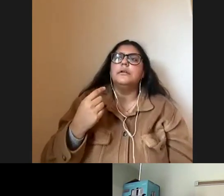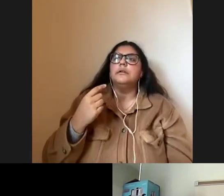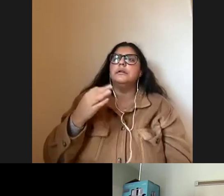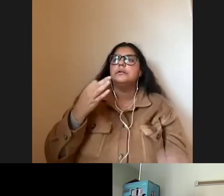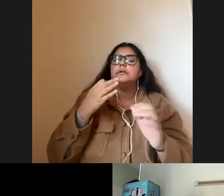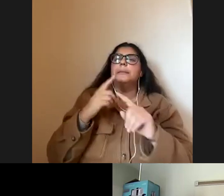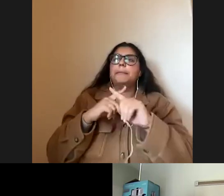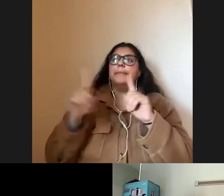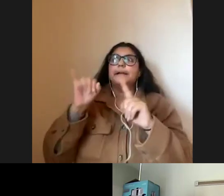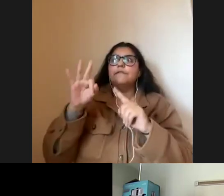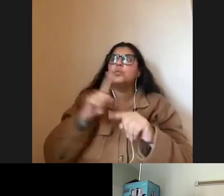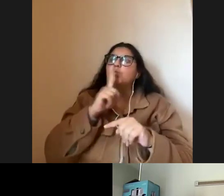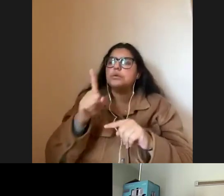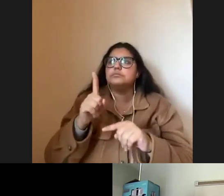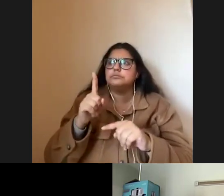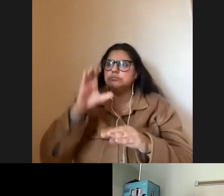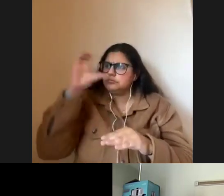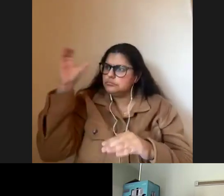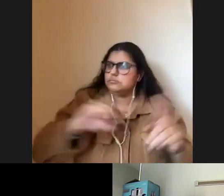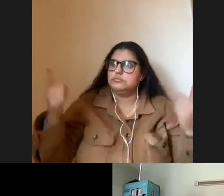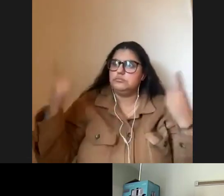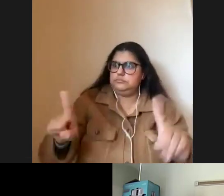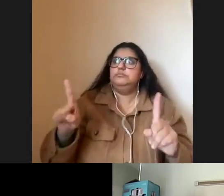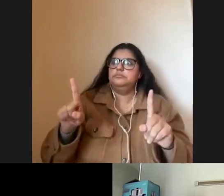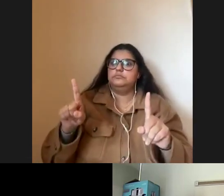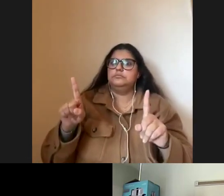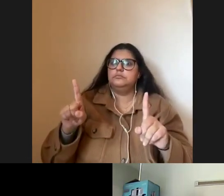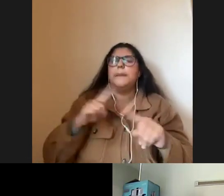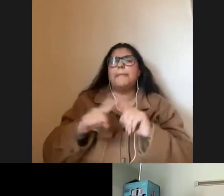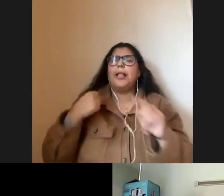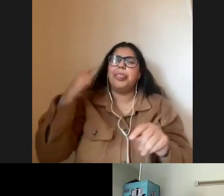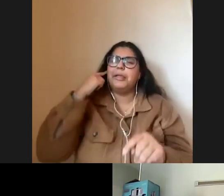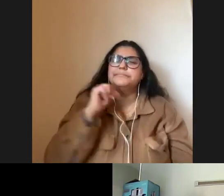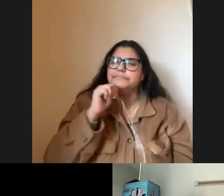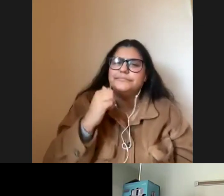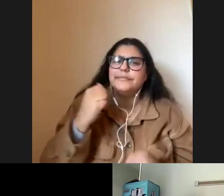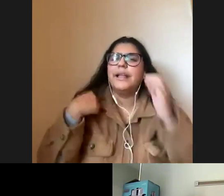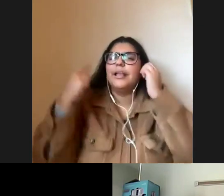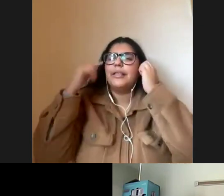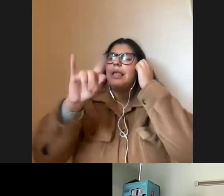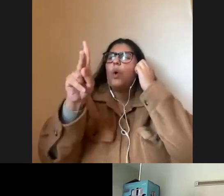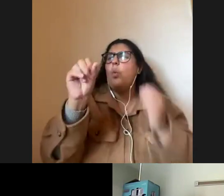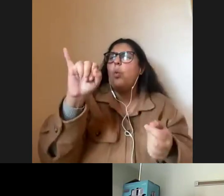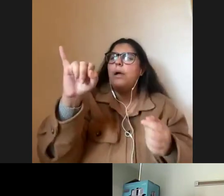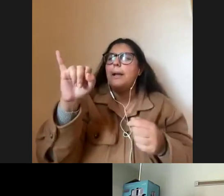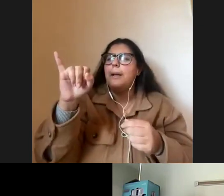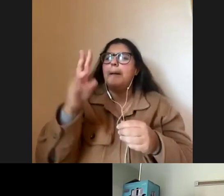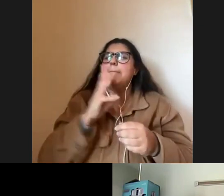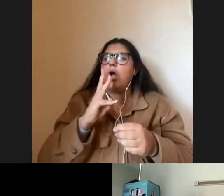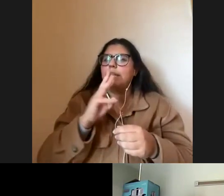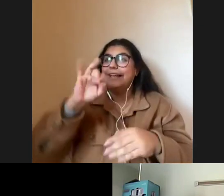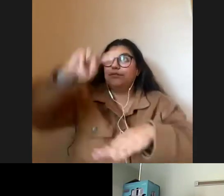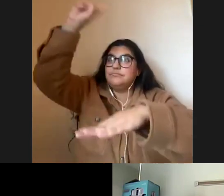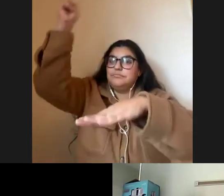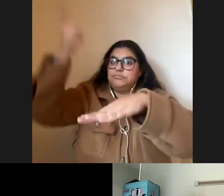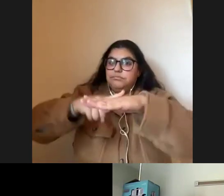real freak accident. I think the answer is no. But if they're like a small, like a koi pond in your backyard, if that were to get Yeah, struck